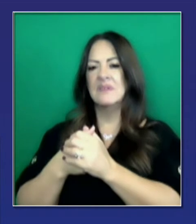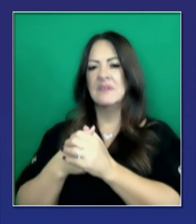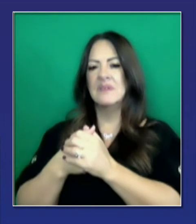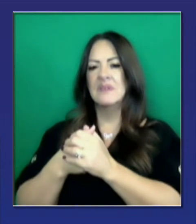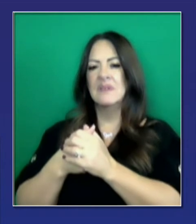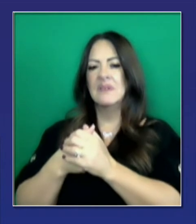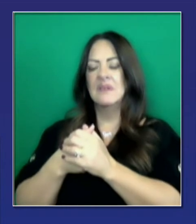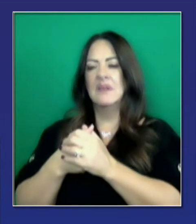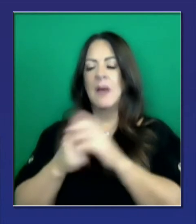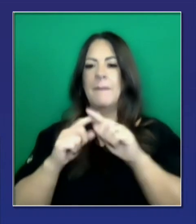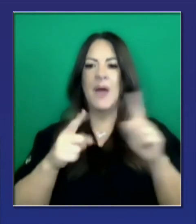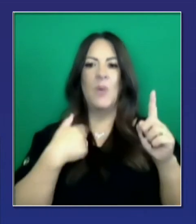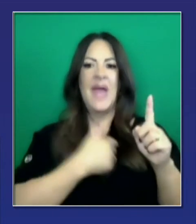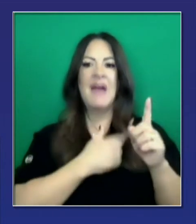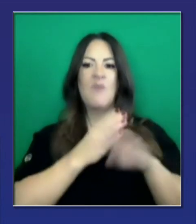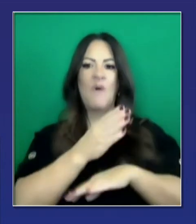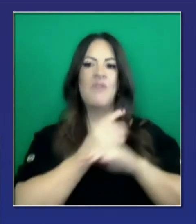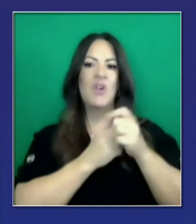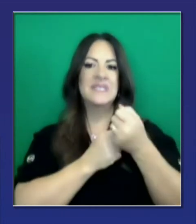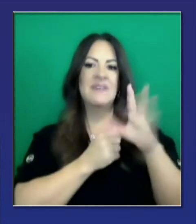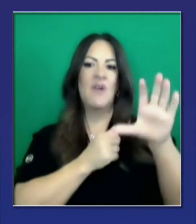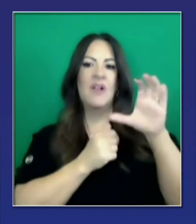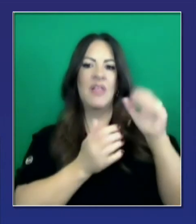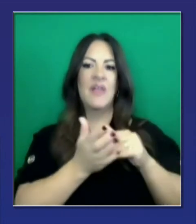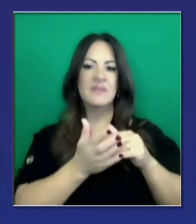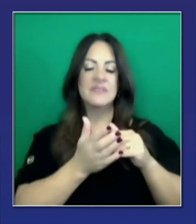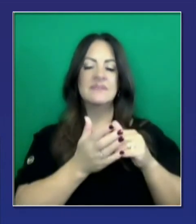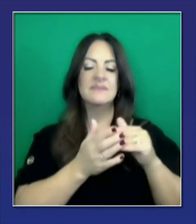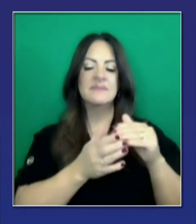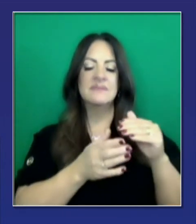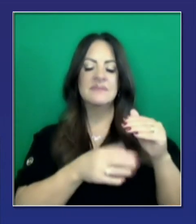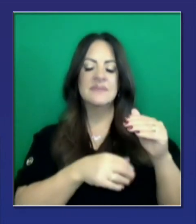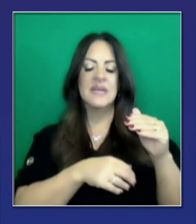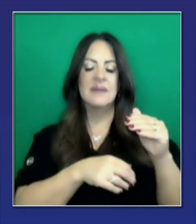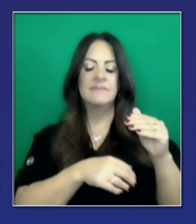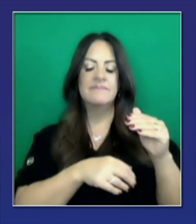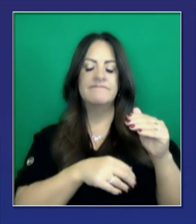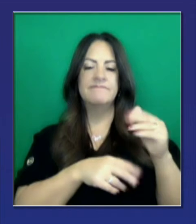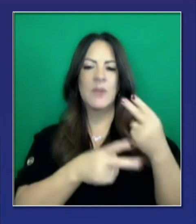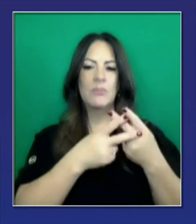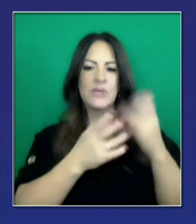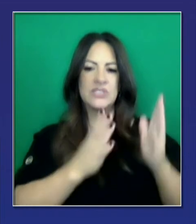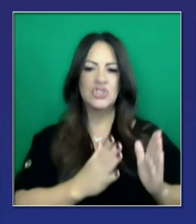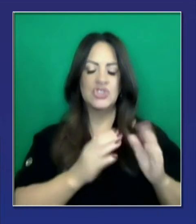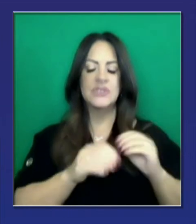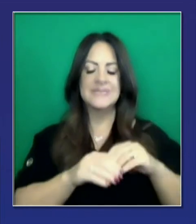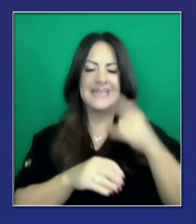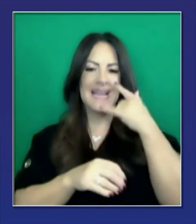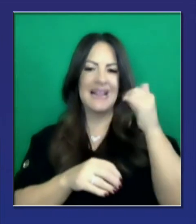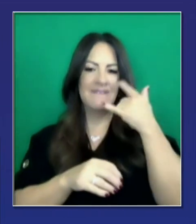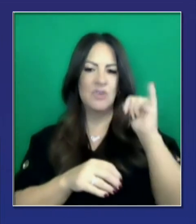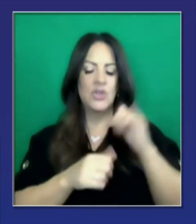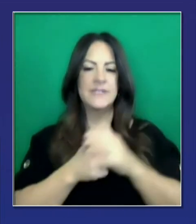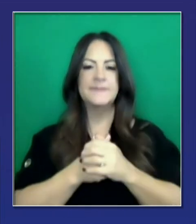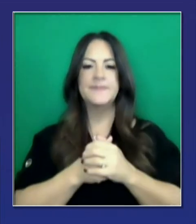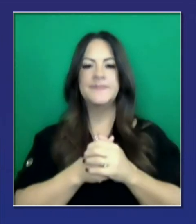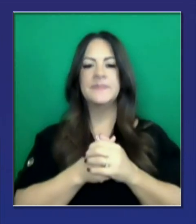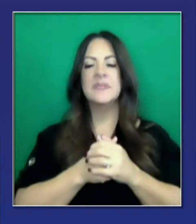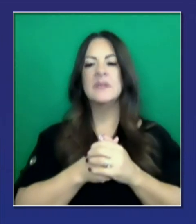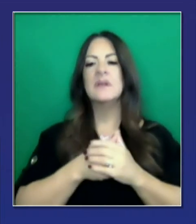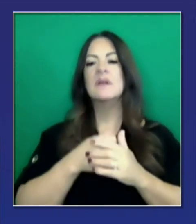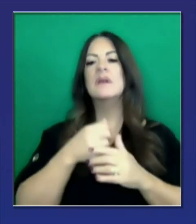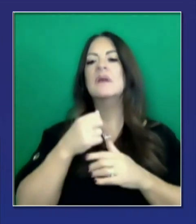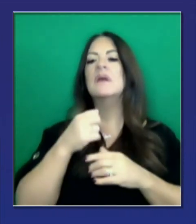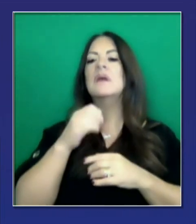perspective. And obviously, we're not just monitoring CDCR, which is the California Department of Corrections, obviously monitoring the